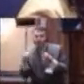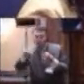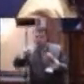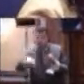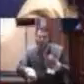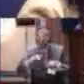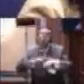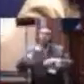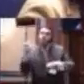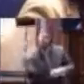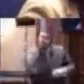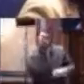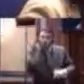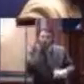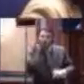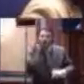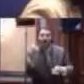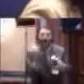that were